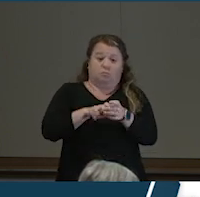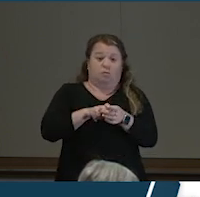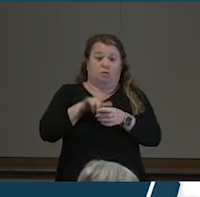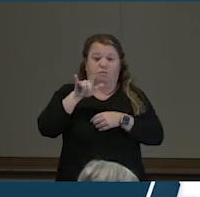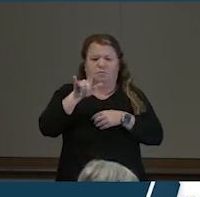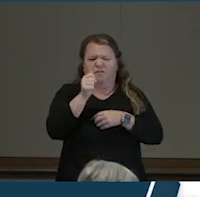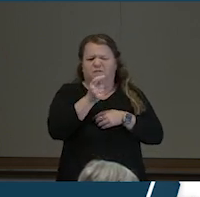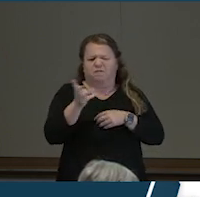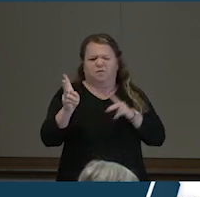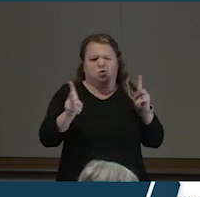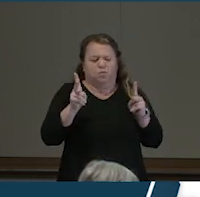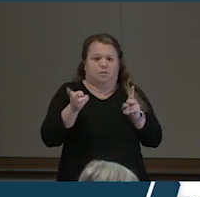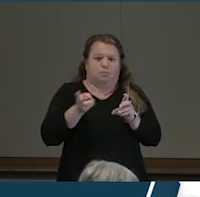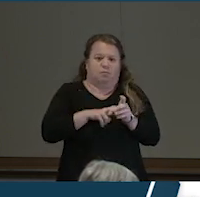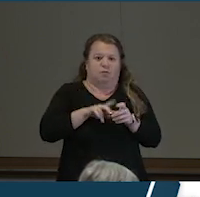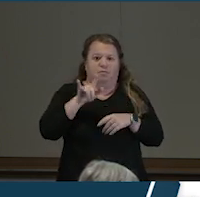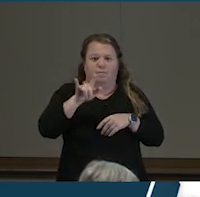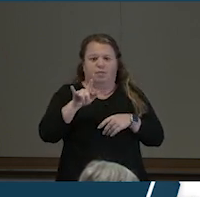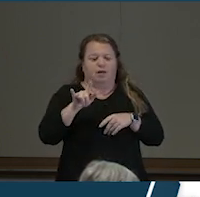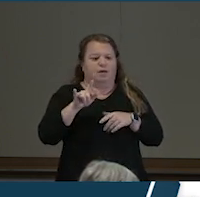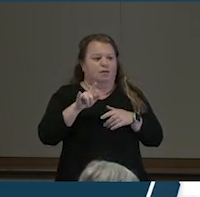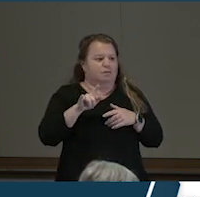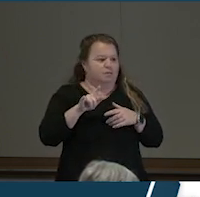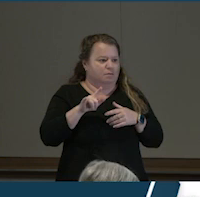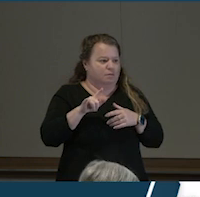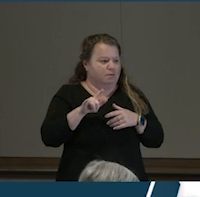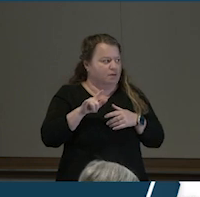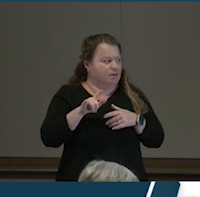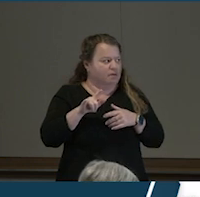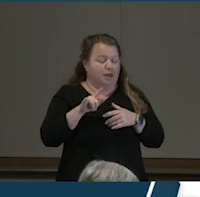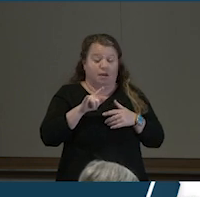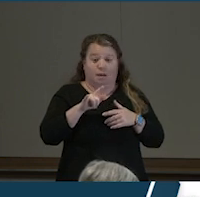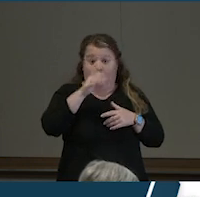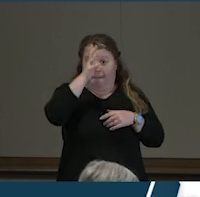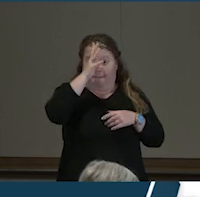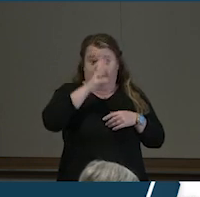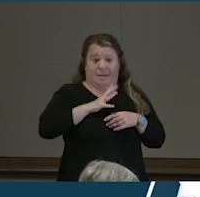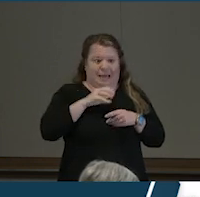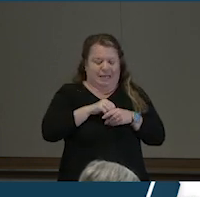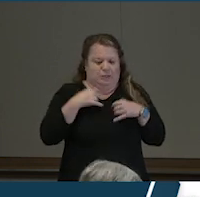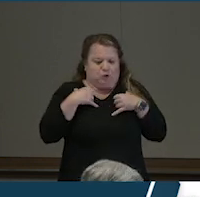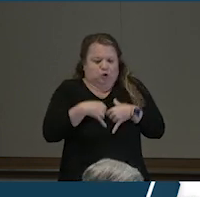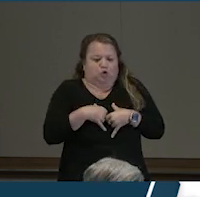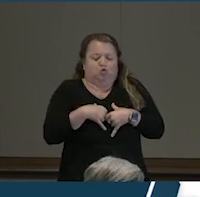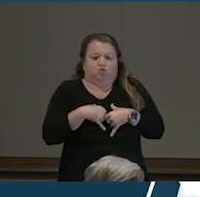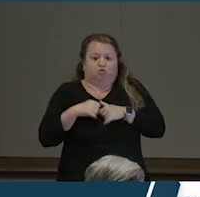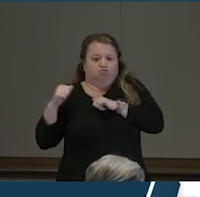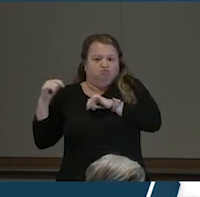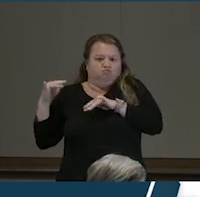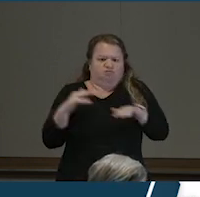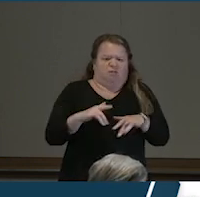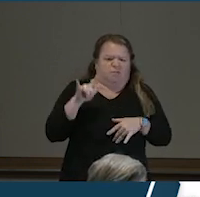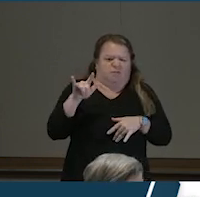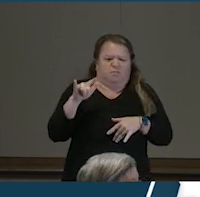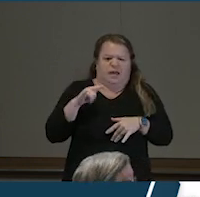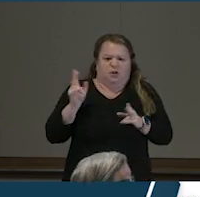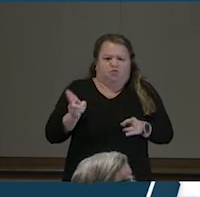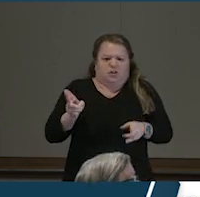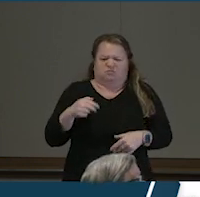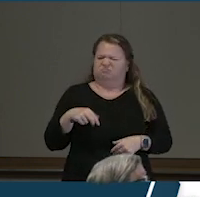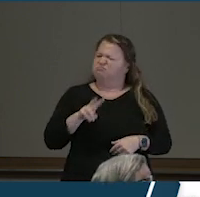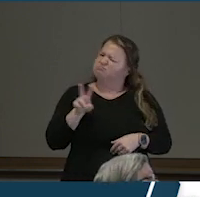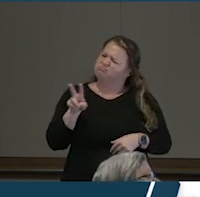people on the plane. All of a sudden, all these guys, mostly in suits, come on the plane, like in a rush. So I figured, this is the